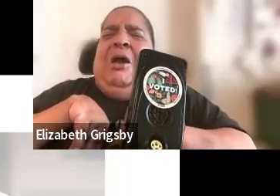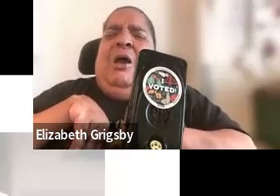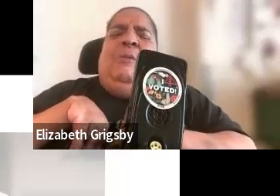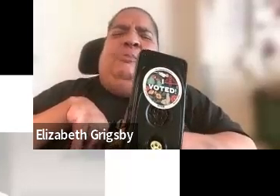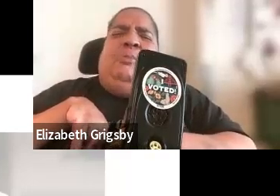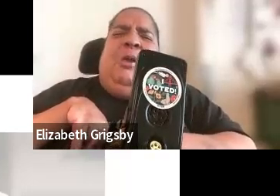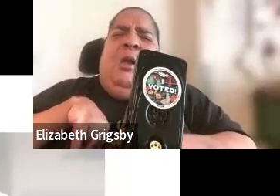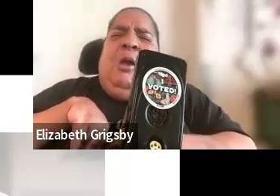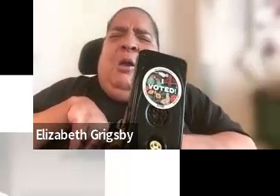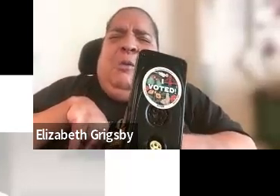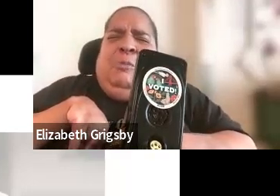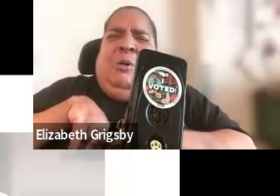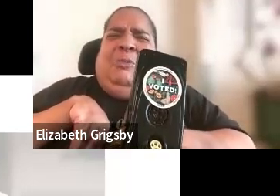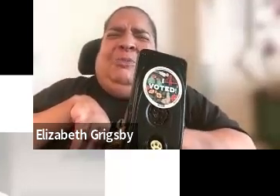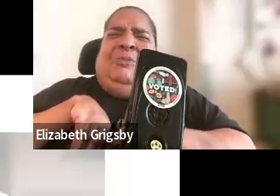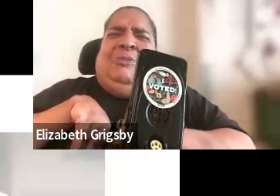like